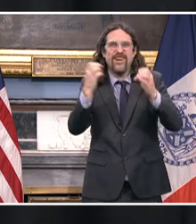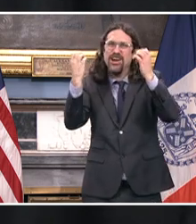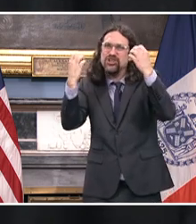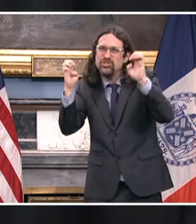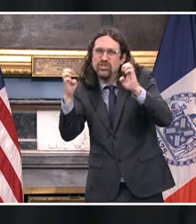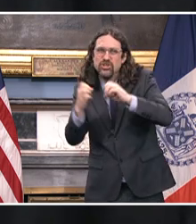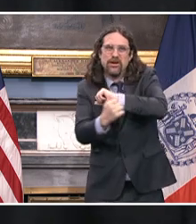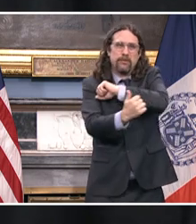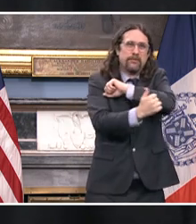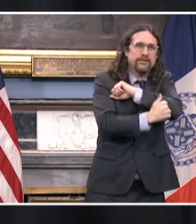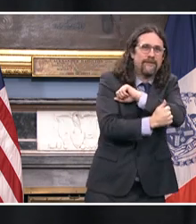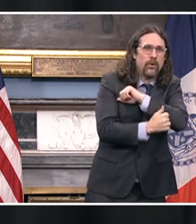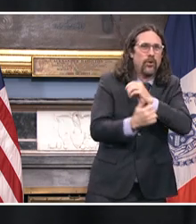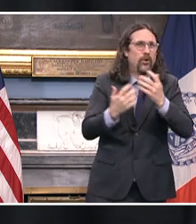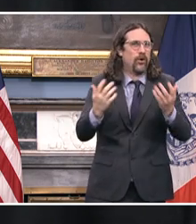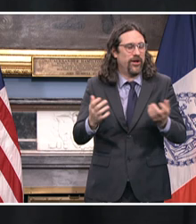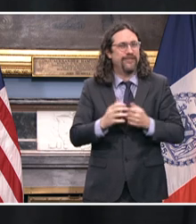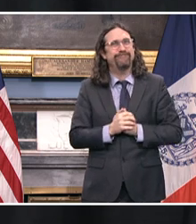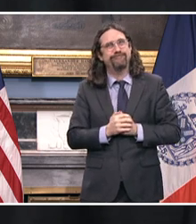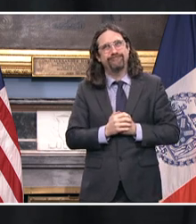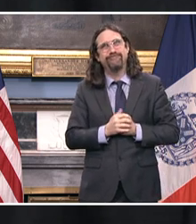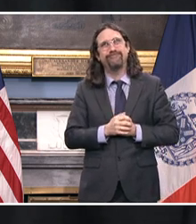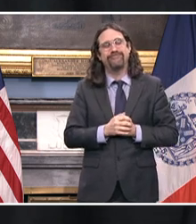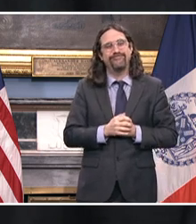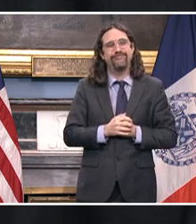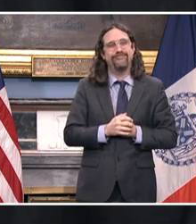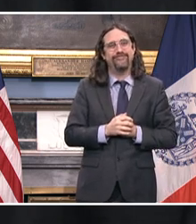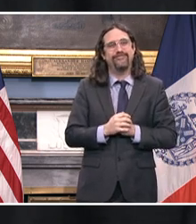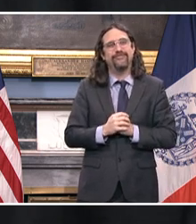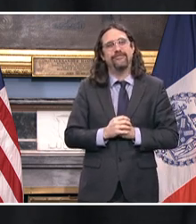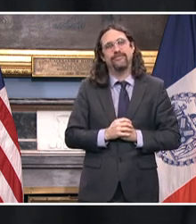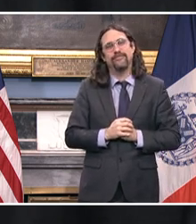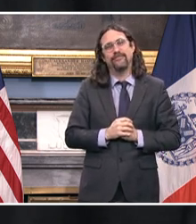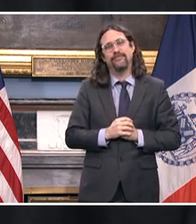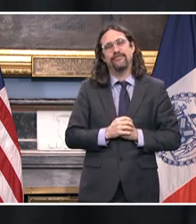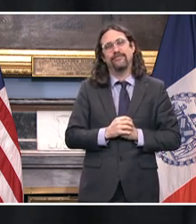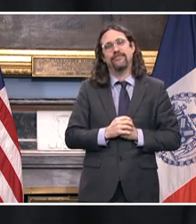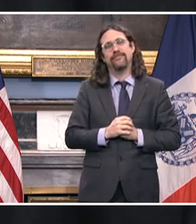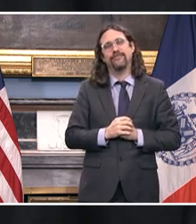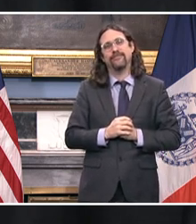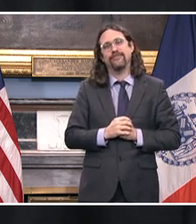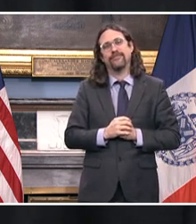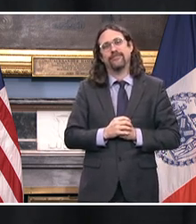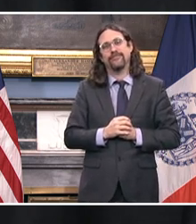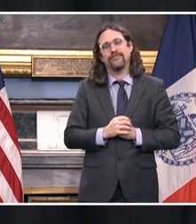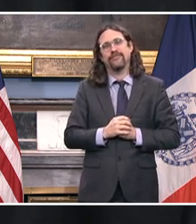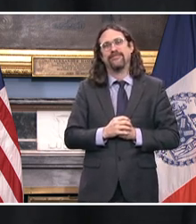first time that I can remember, for so many families, we can't do that.